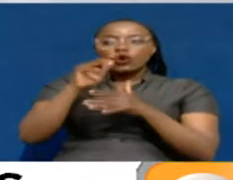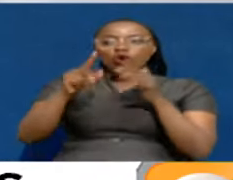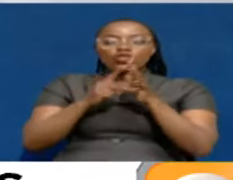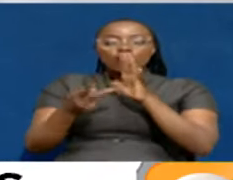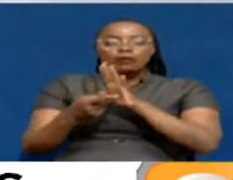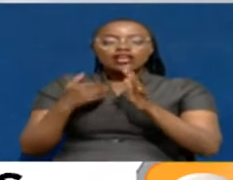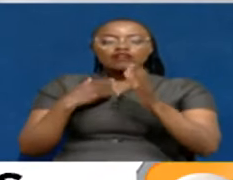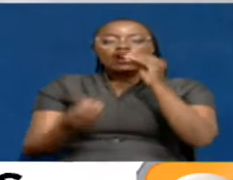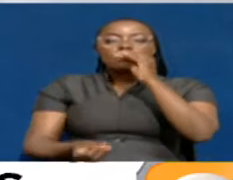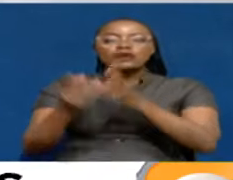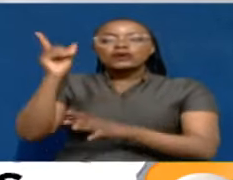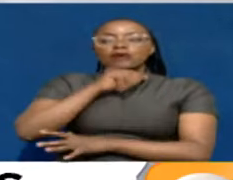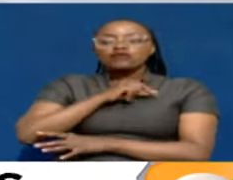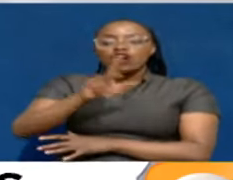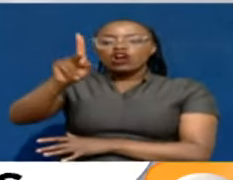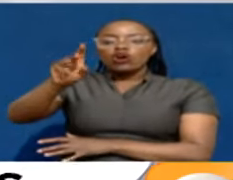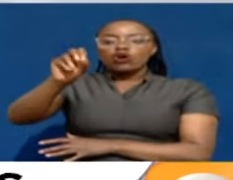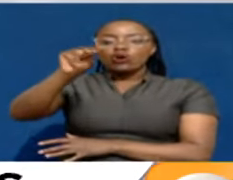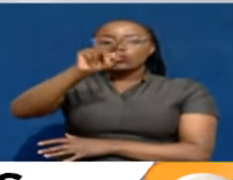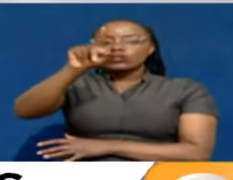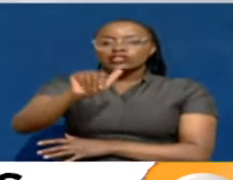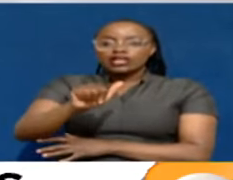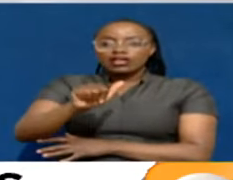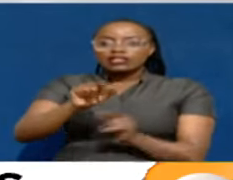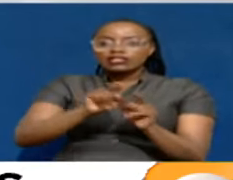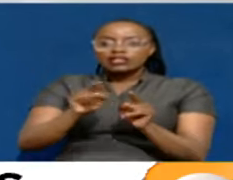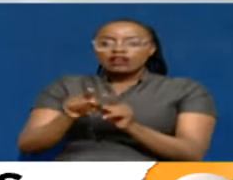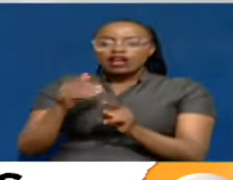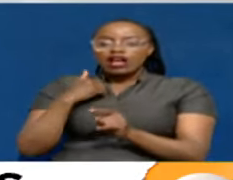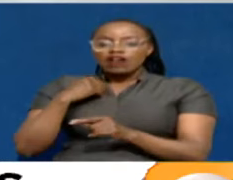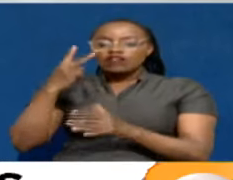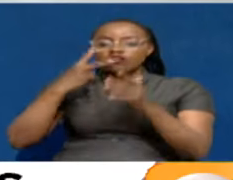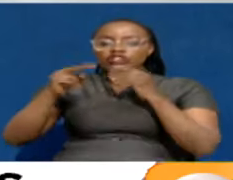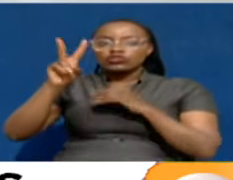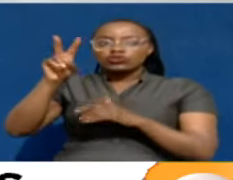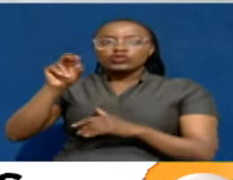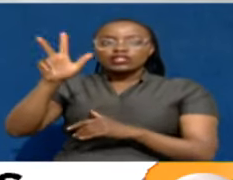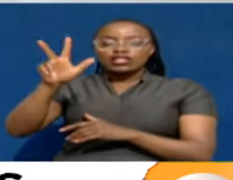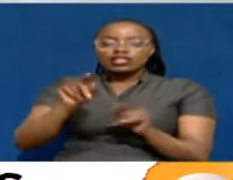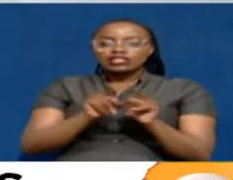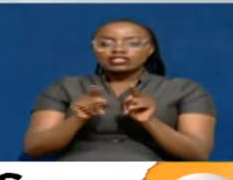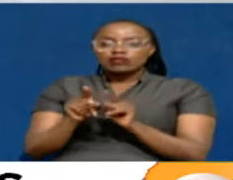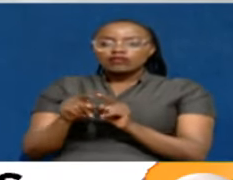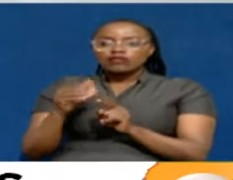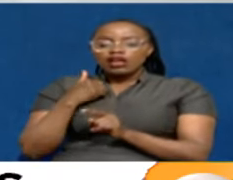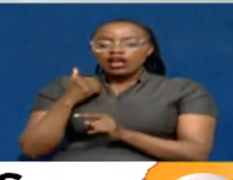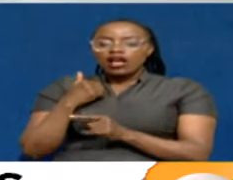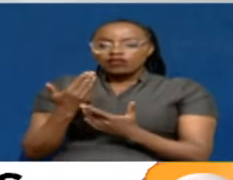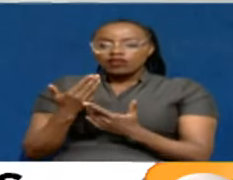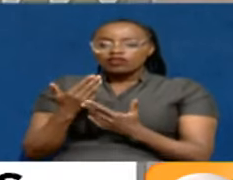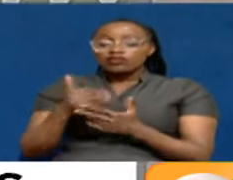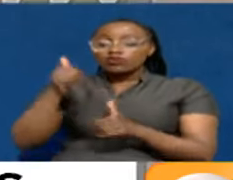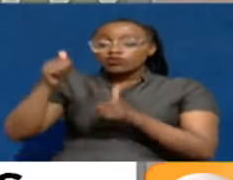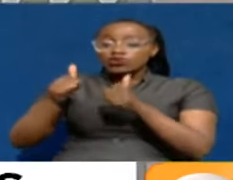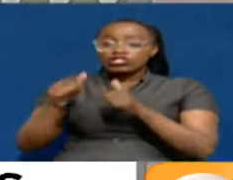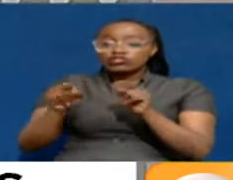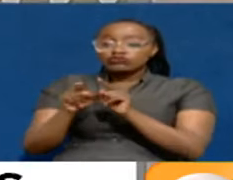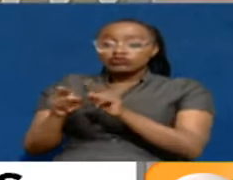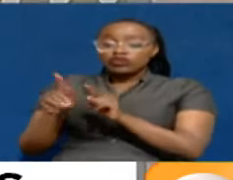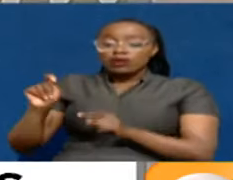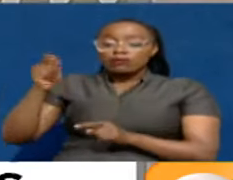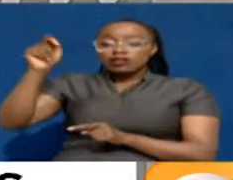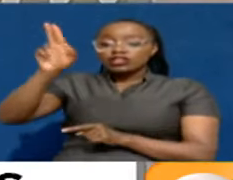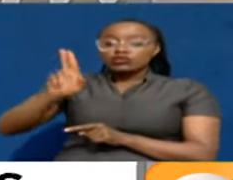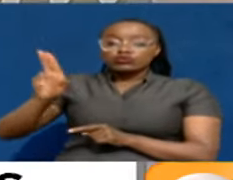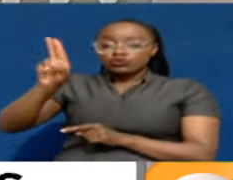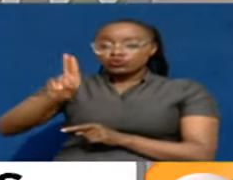projects were already launched. Konza Techno City is a Vision 2030 flagship project that precedes even President